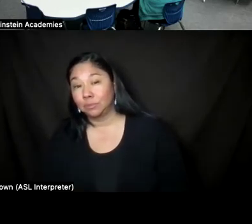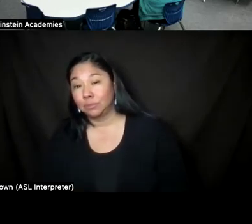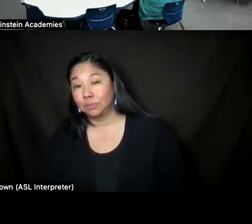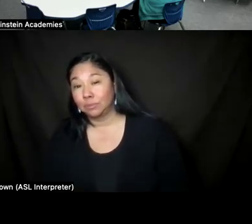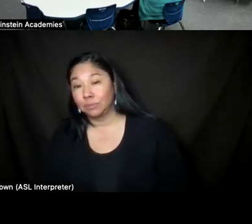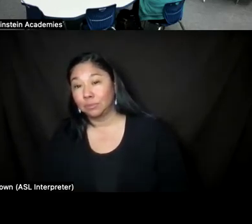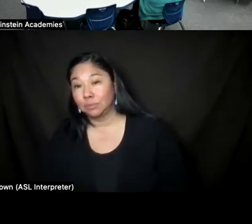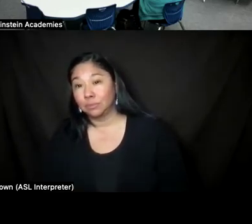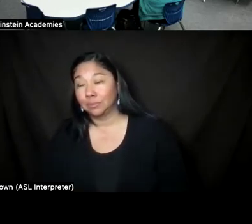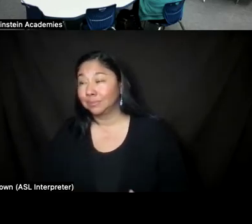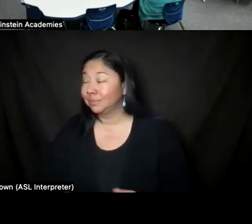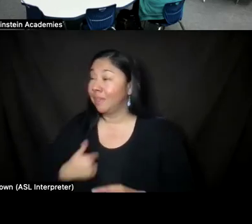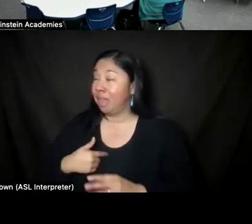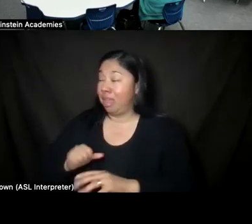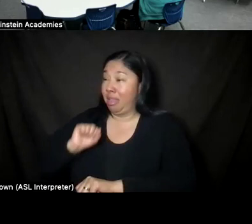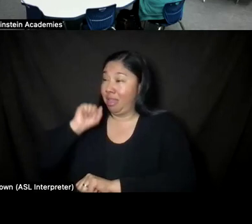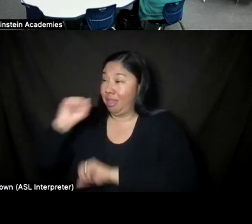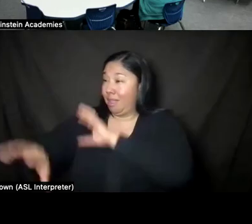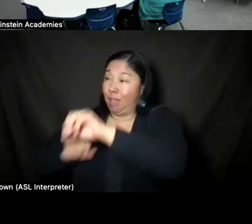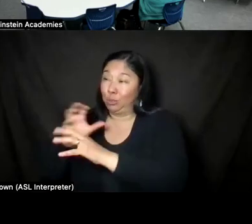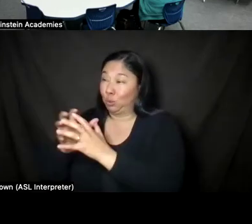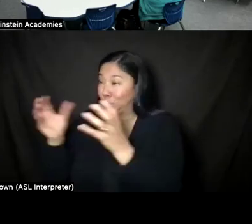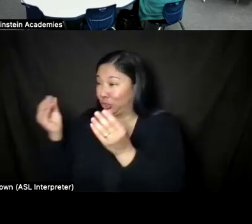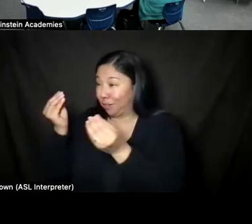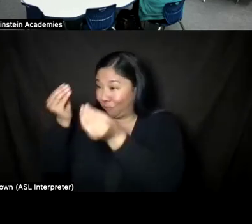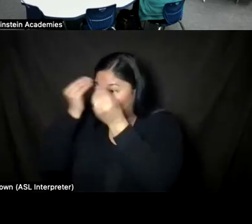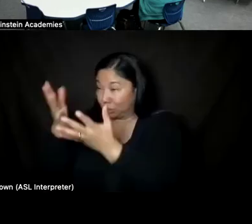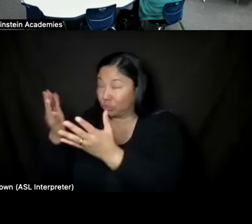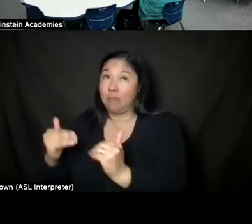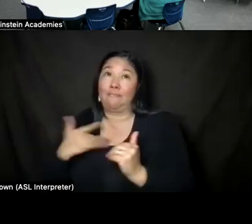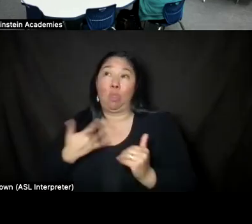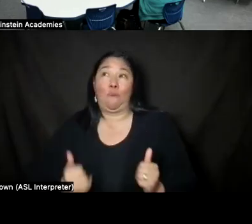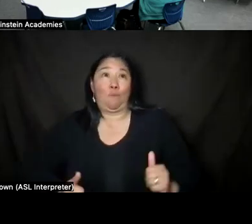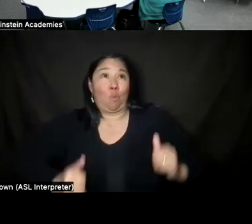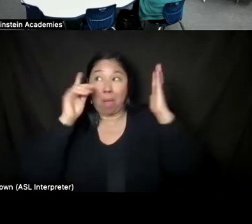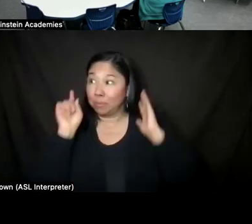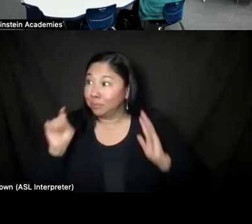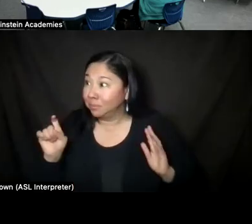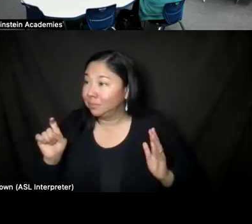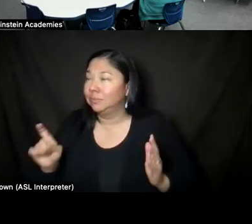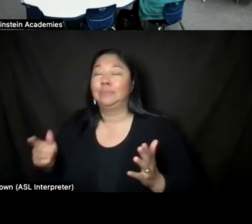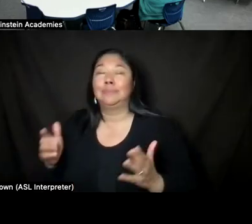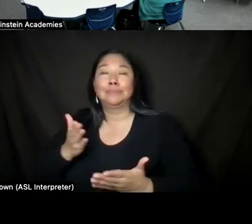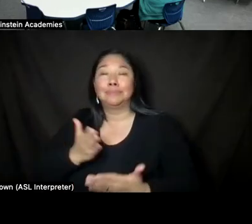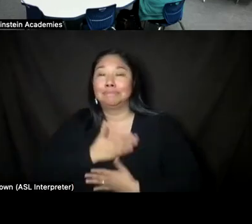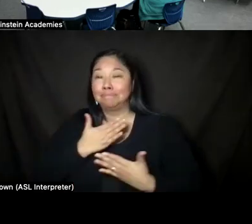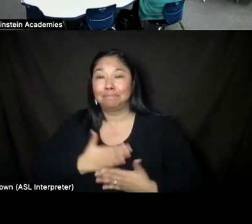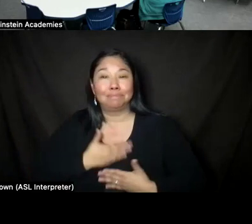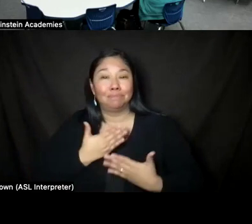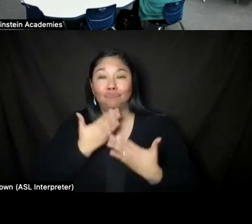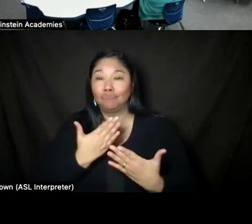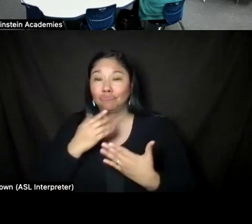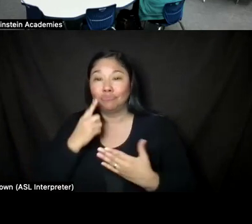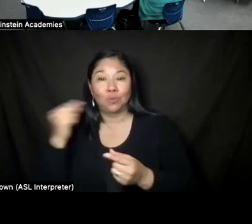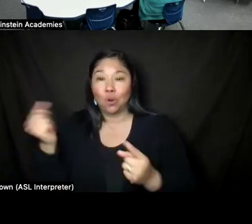with? Did I overwhelm you with information? Well, we're really grateful that you guys came tonight. I hope it was helpful.